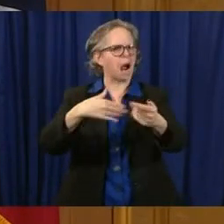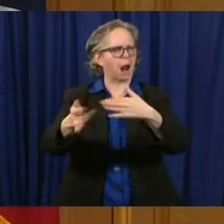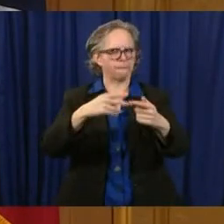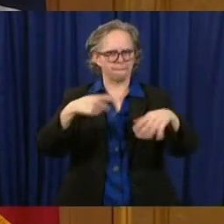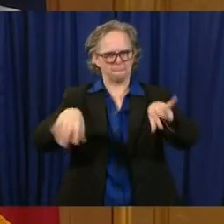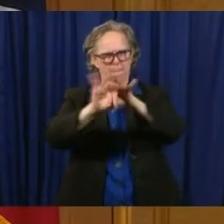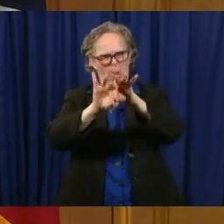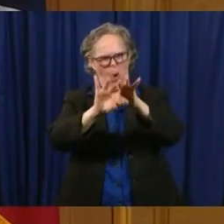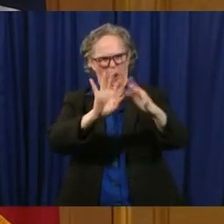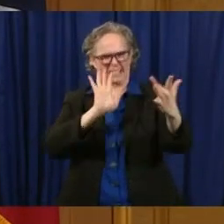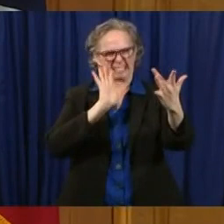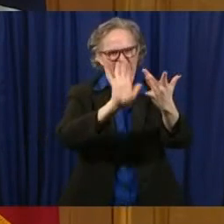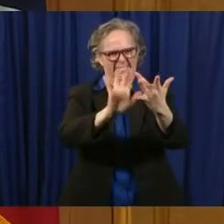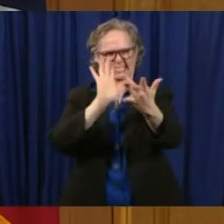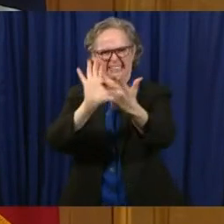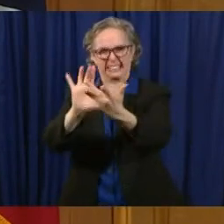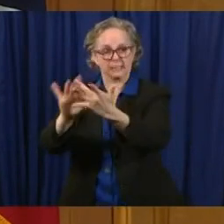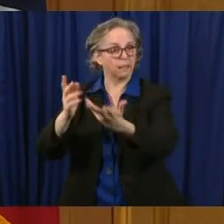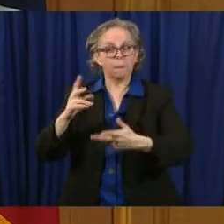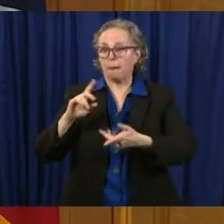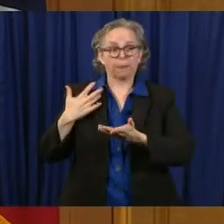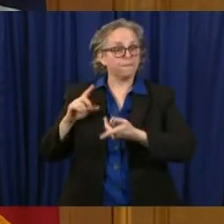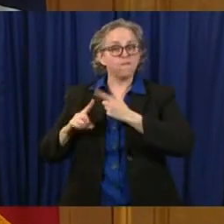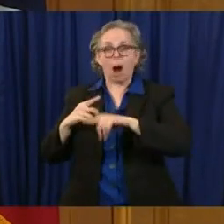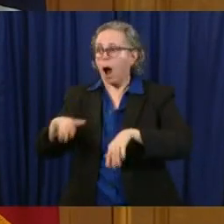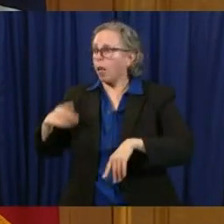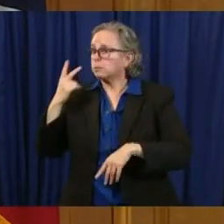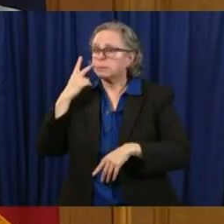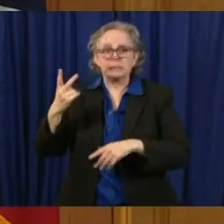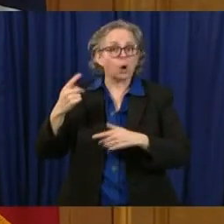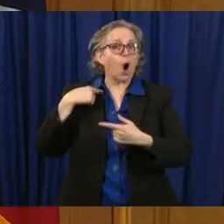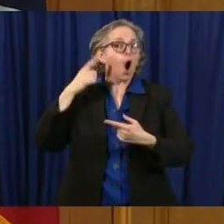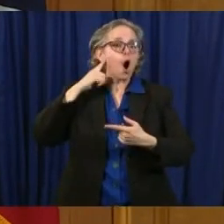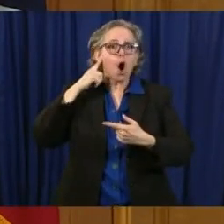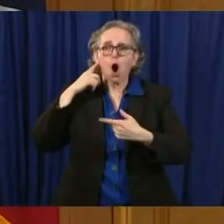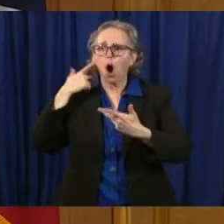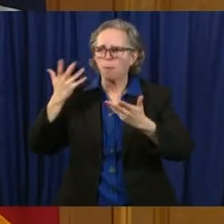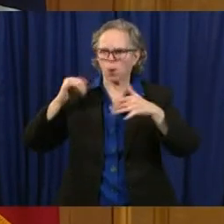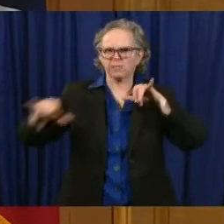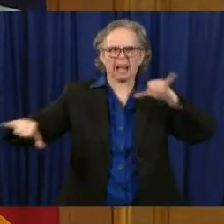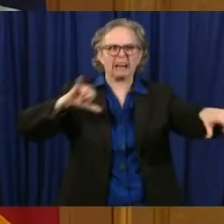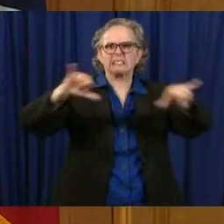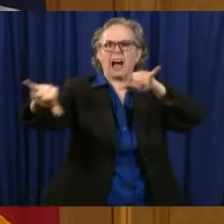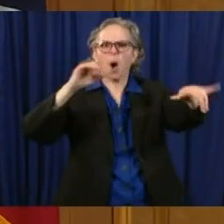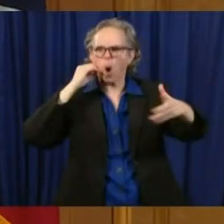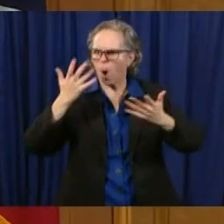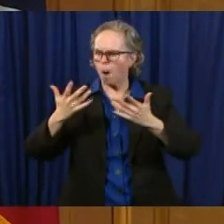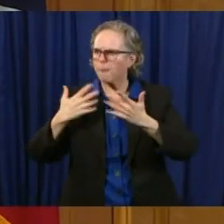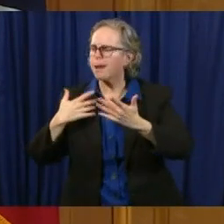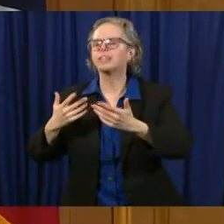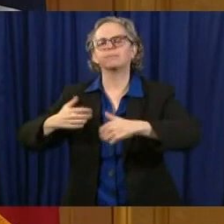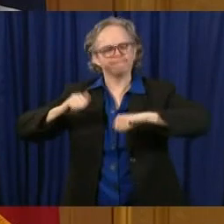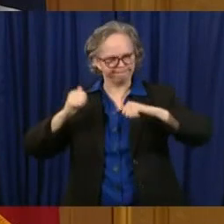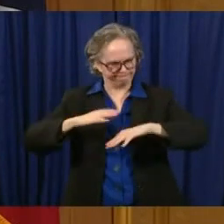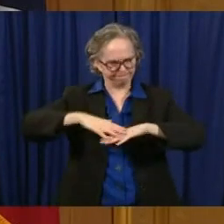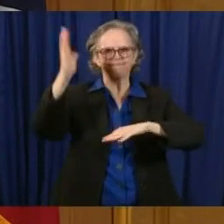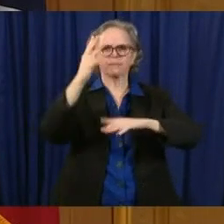talked to for a while, who may be staying home, as most people are today. So reach out to them, use this as an occasion